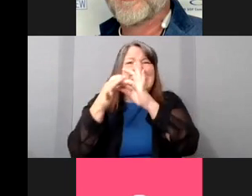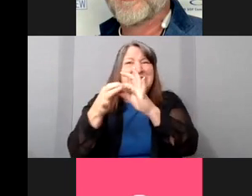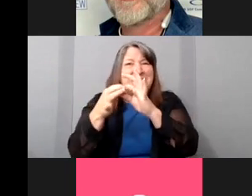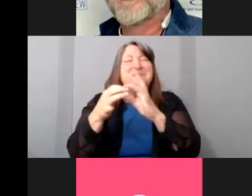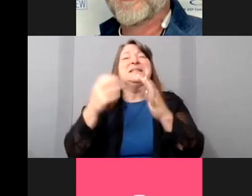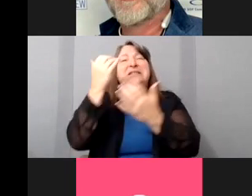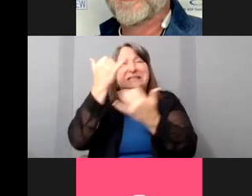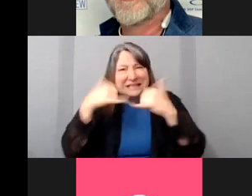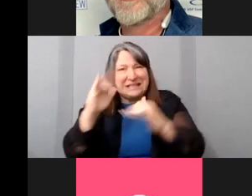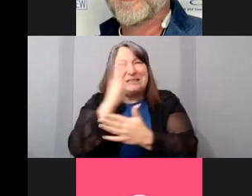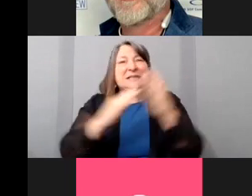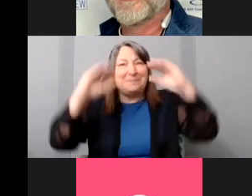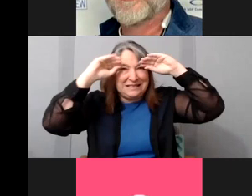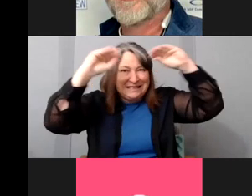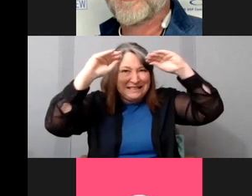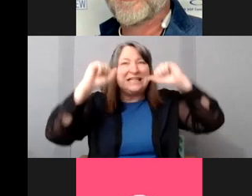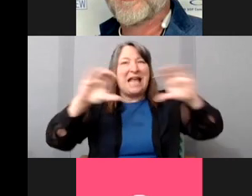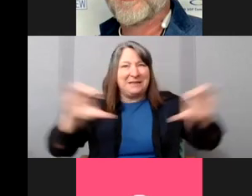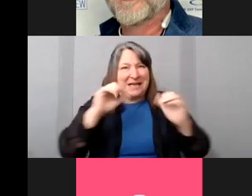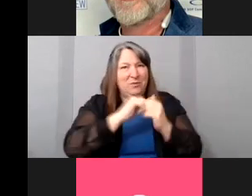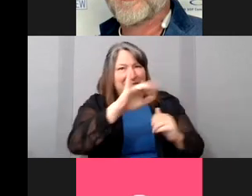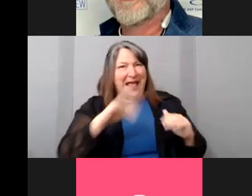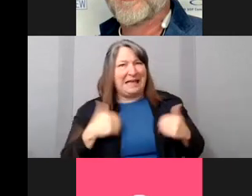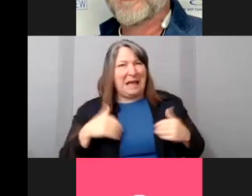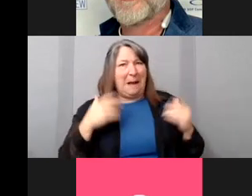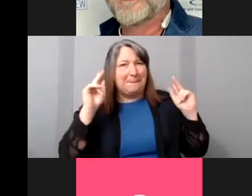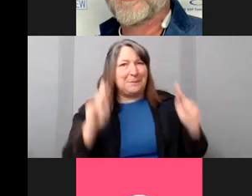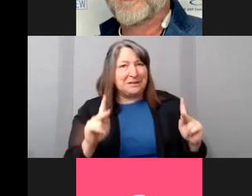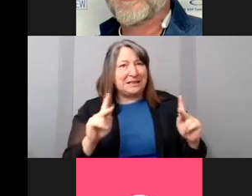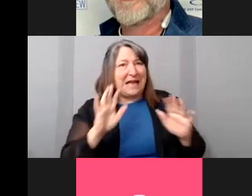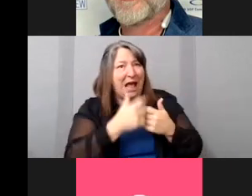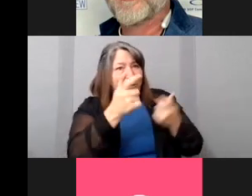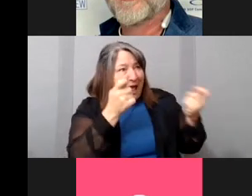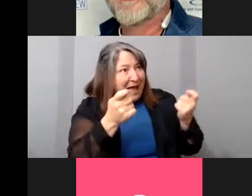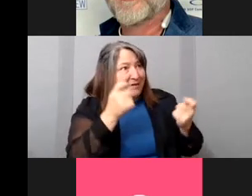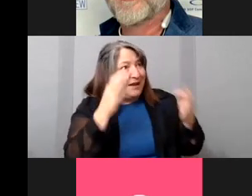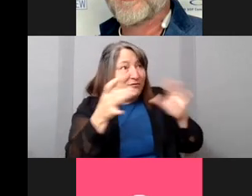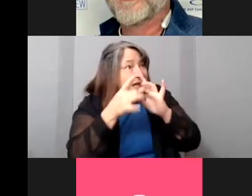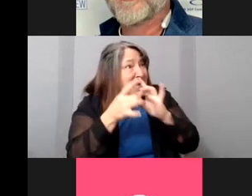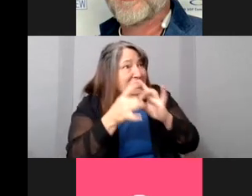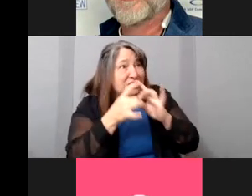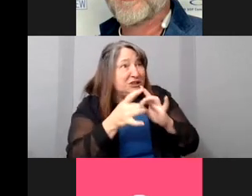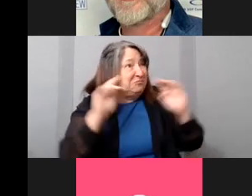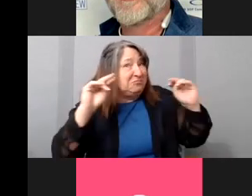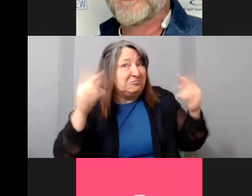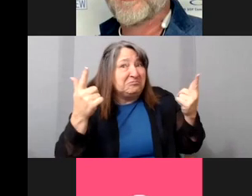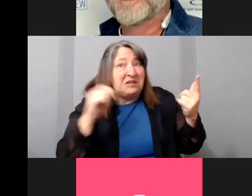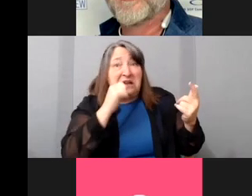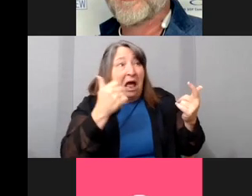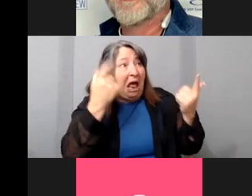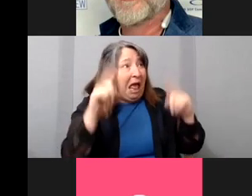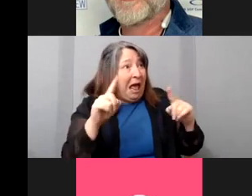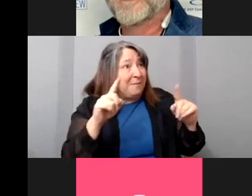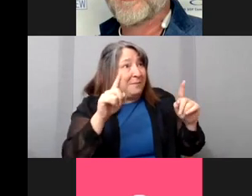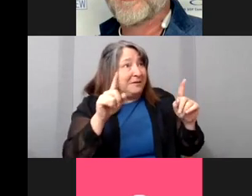can be done, especially with that young person, about how to handle it when relationships don't go according to plan in life. That's a